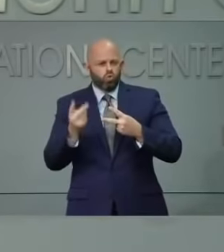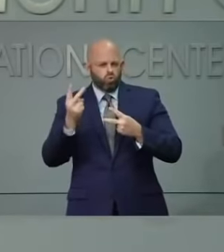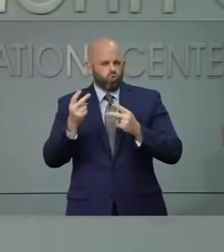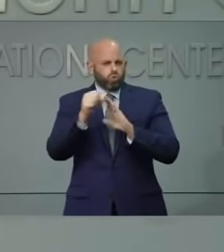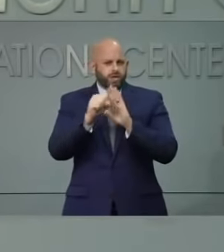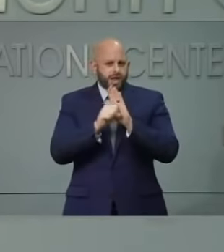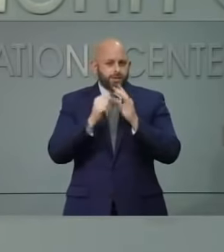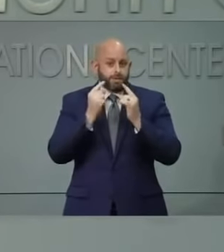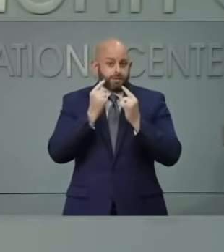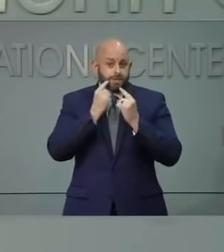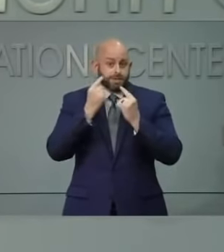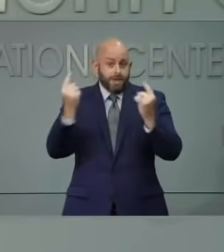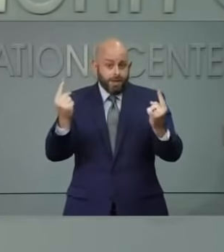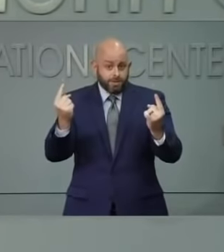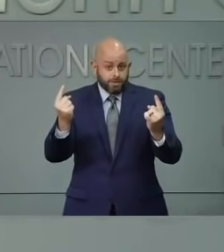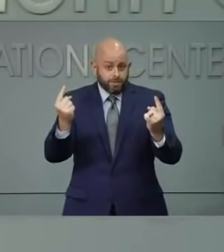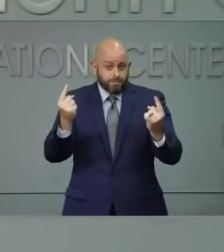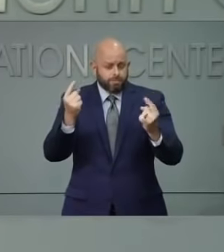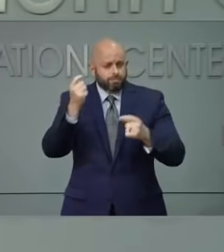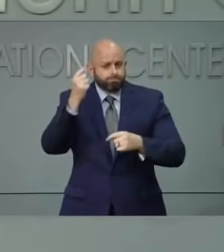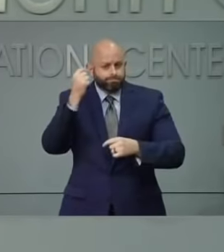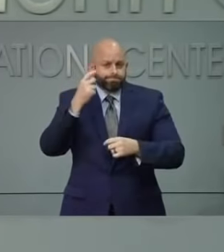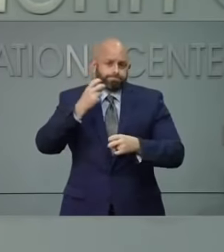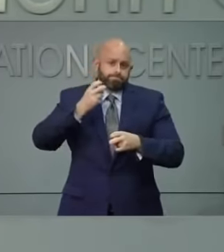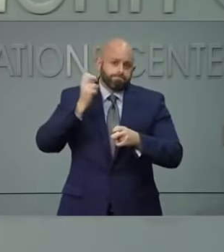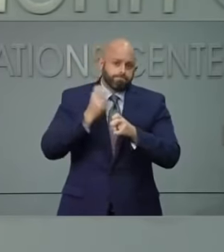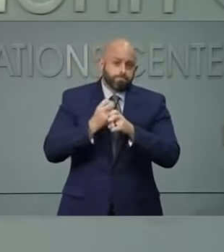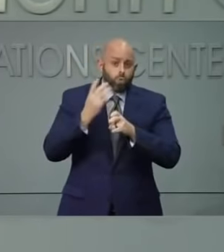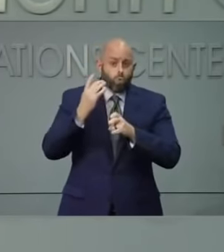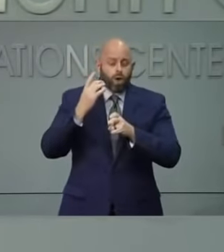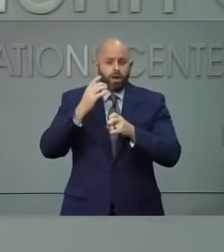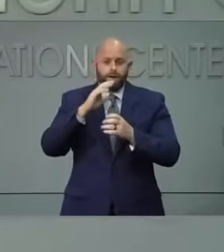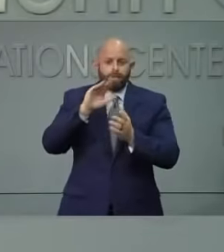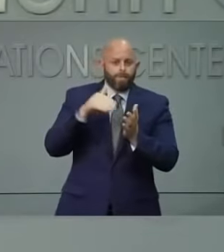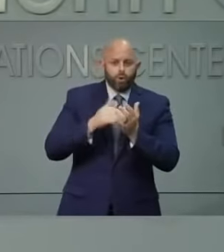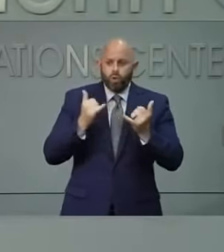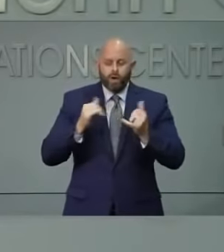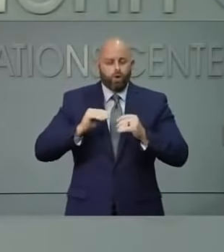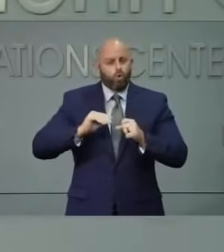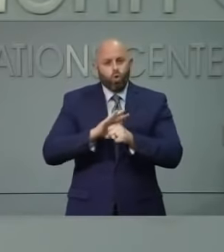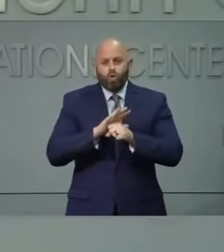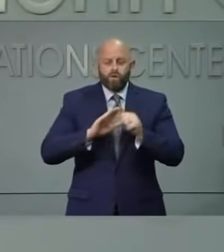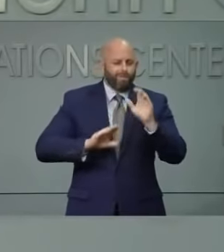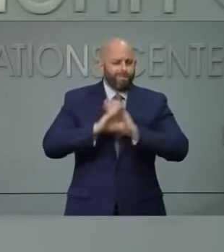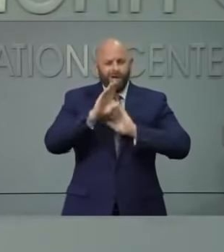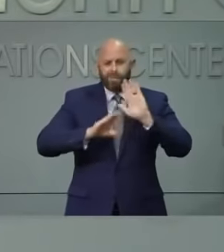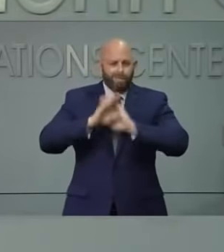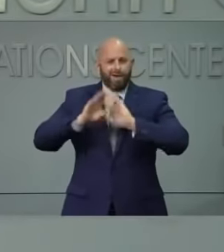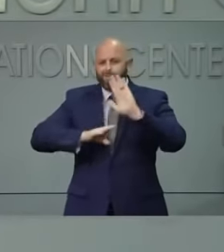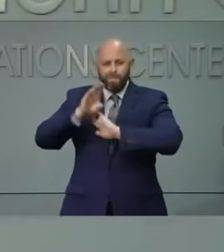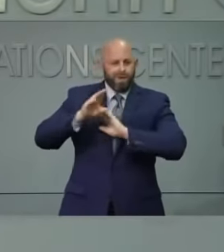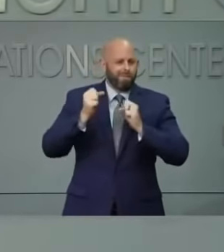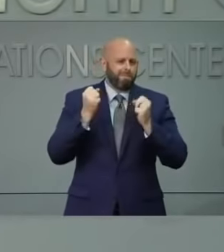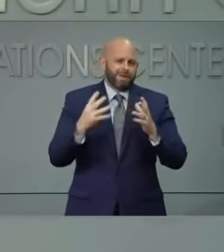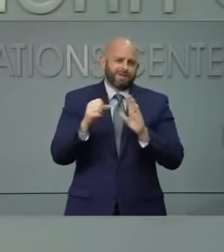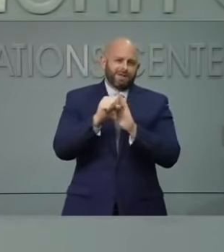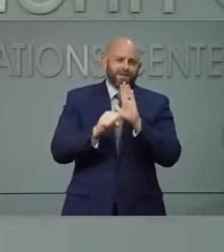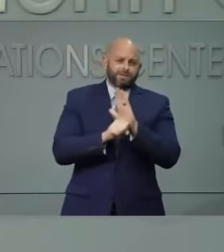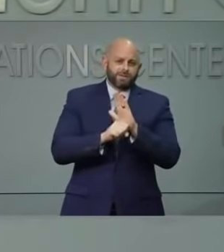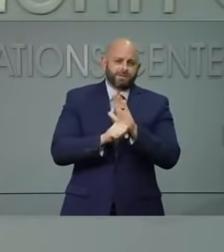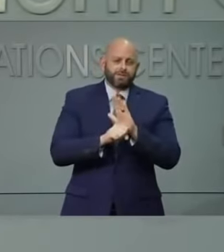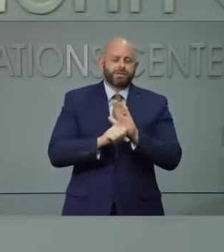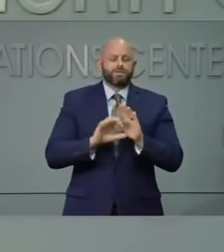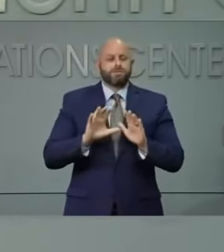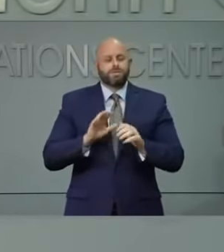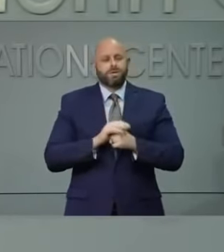because we're right in the middle of all of this, and a lot of other factors are coming into play. But